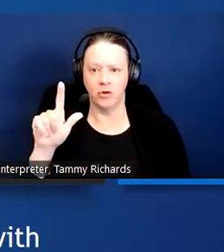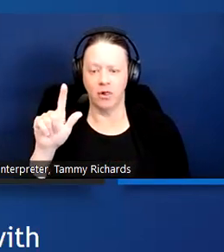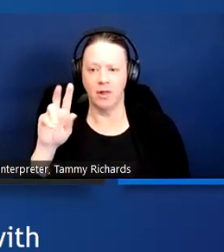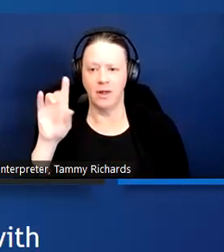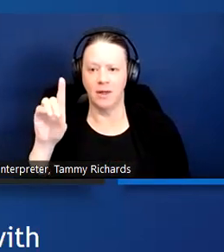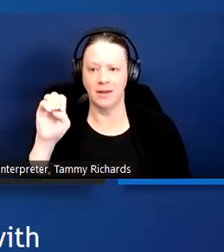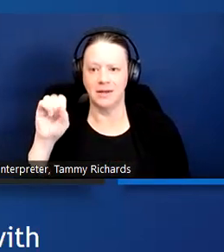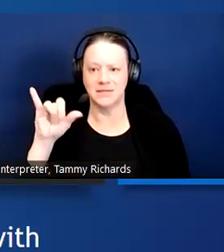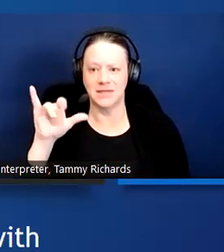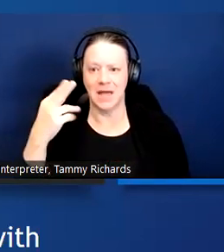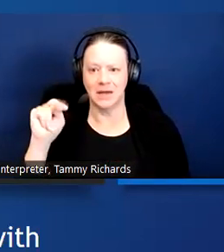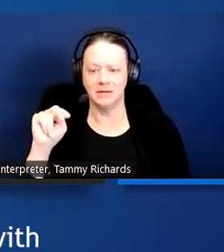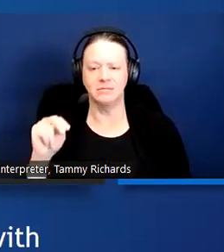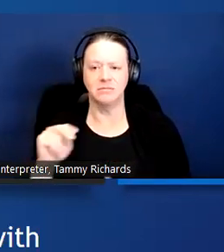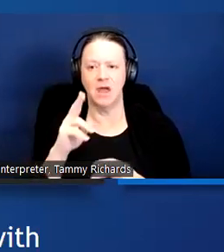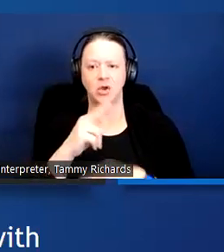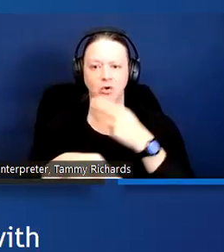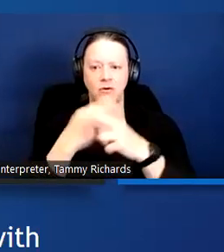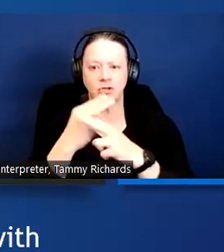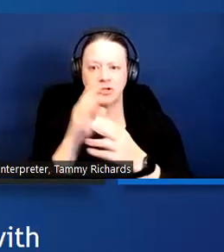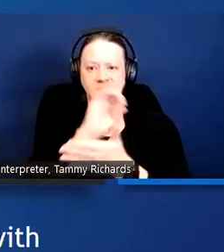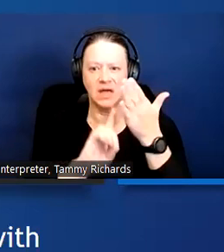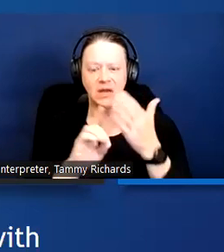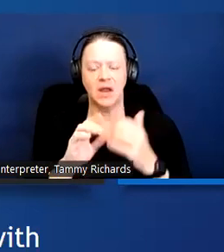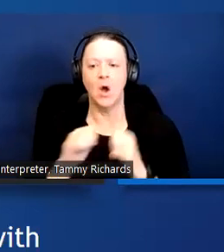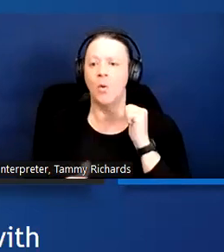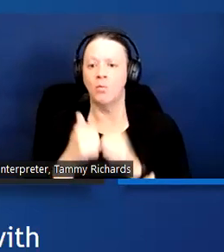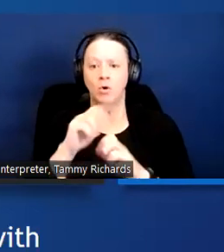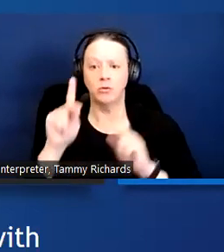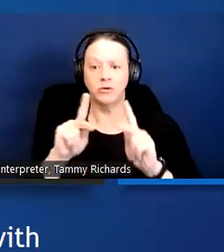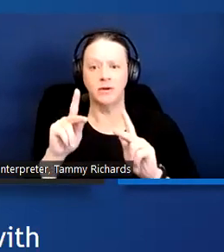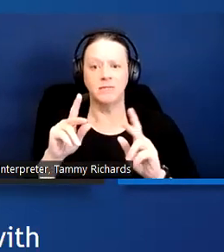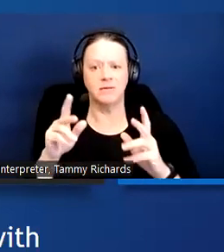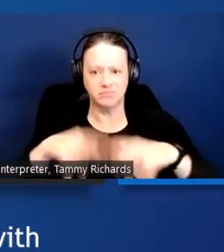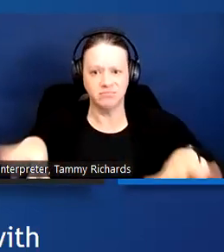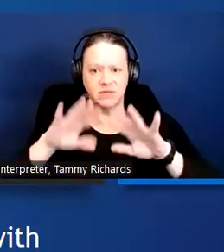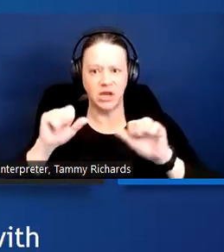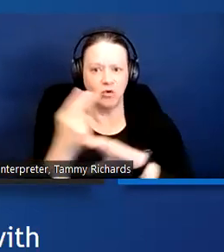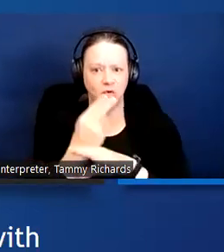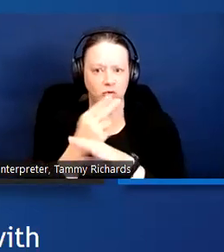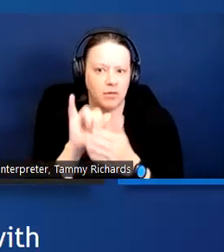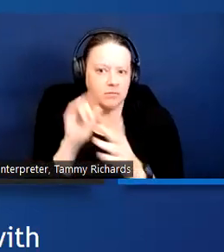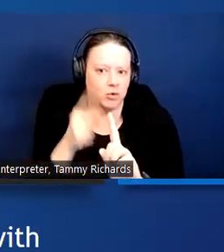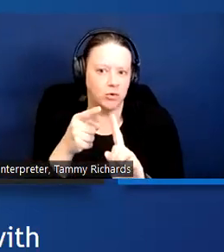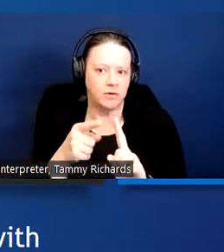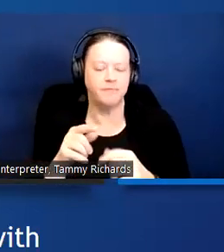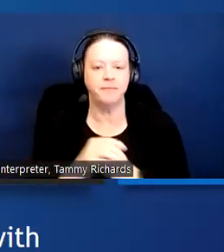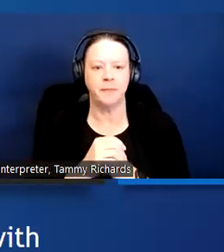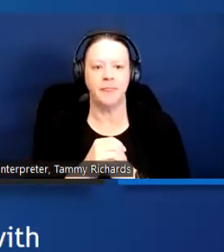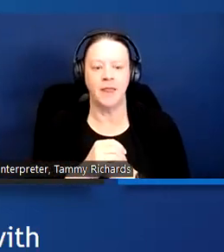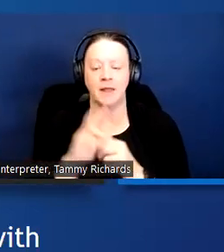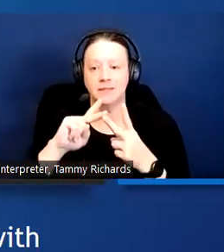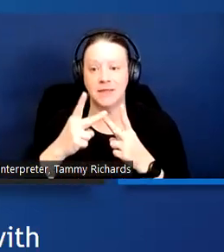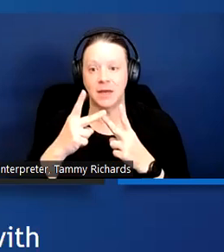that the broad majority is able to use. The second point is that in general,